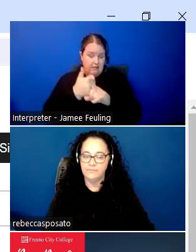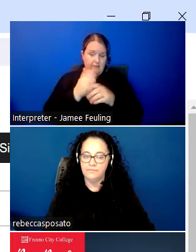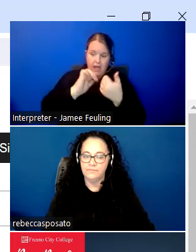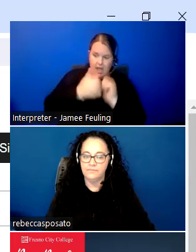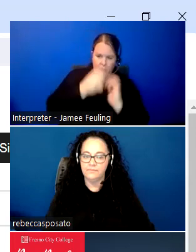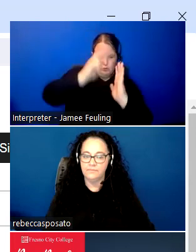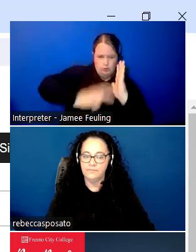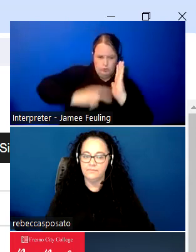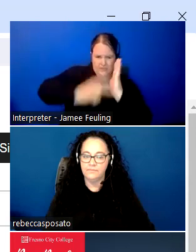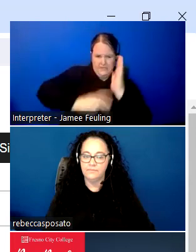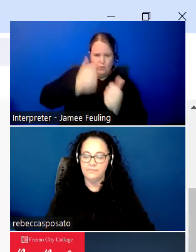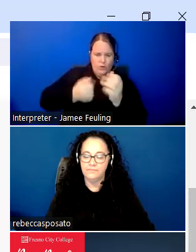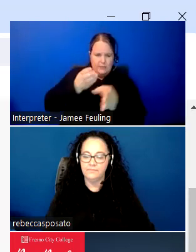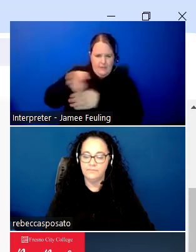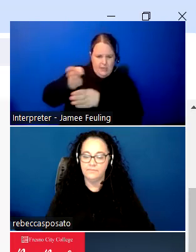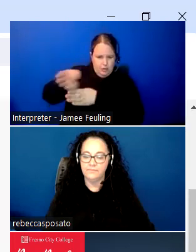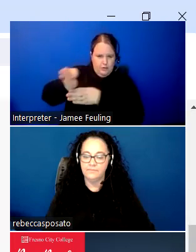the major, you know,